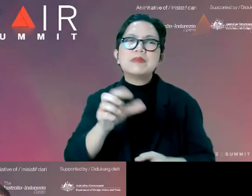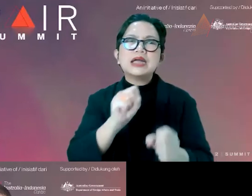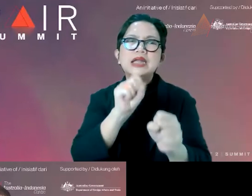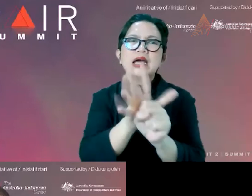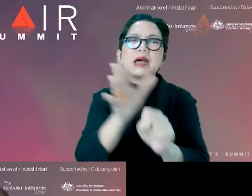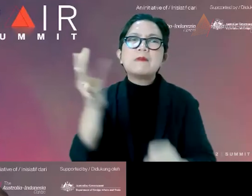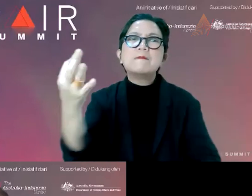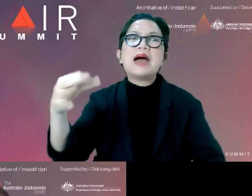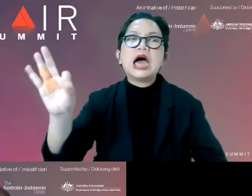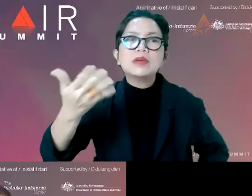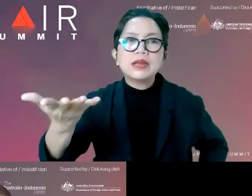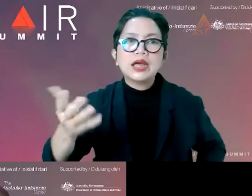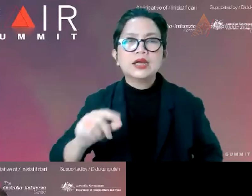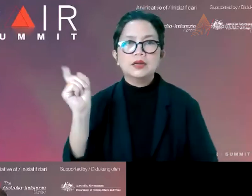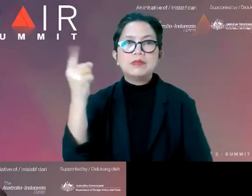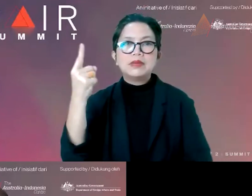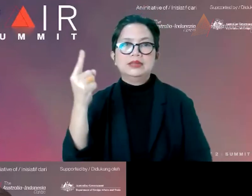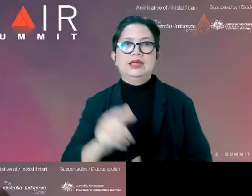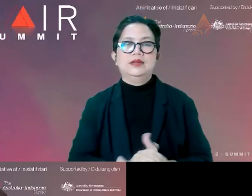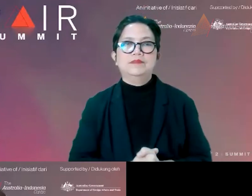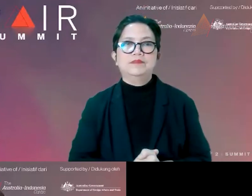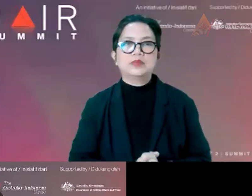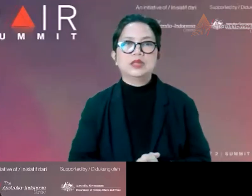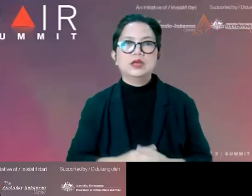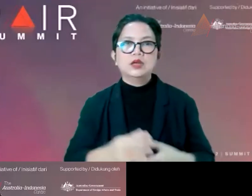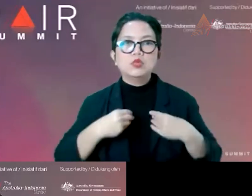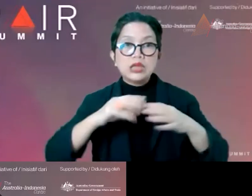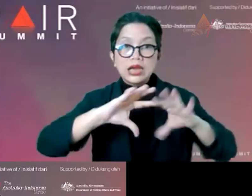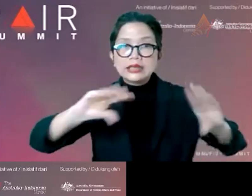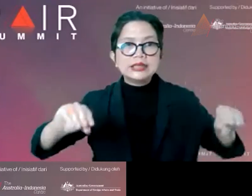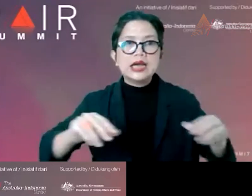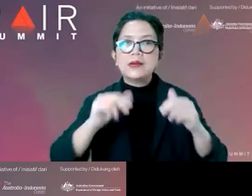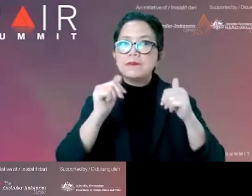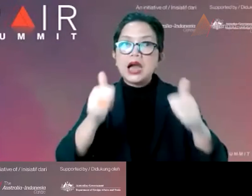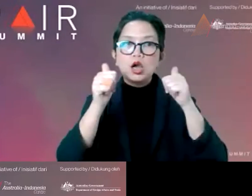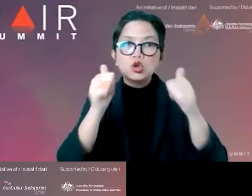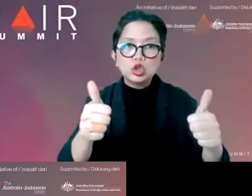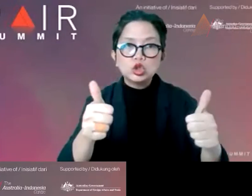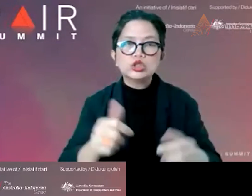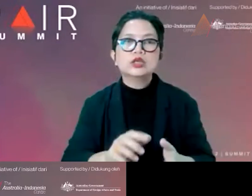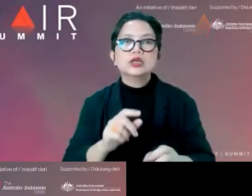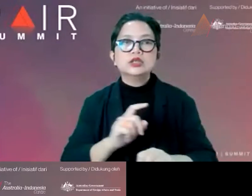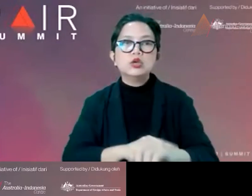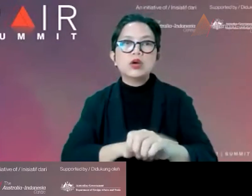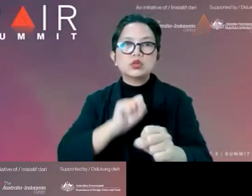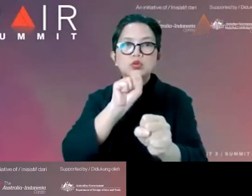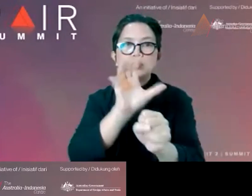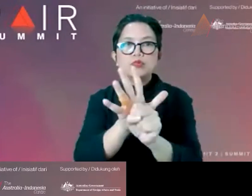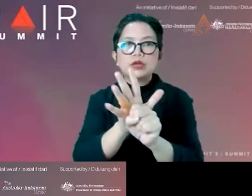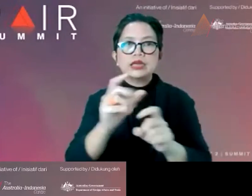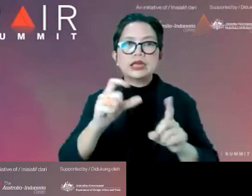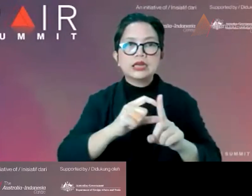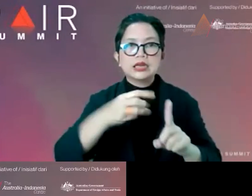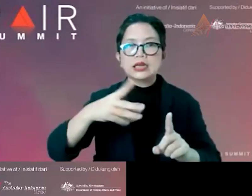well through the Delta variant, the COVID-19 experience. Not that there are